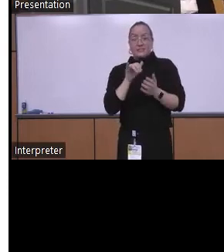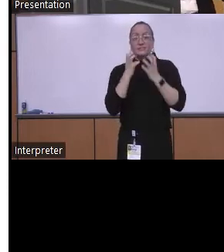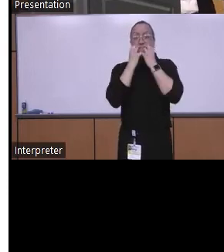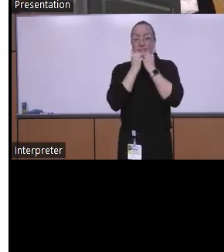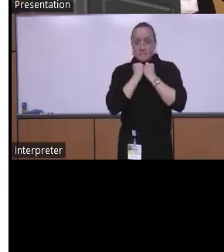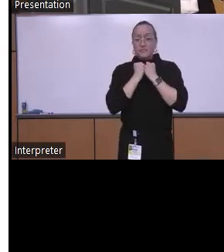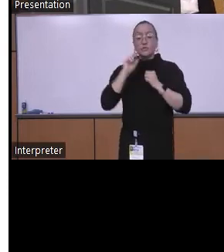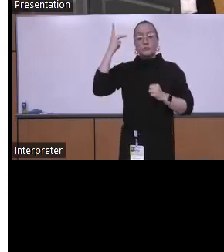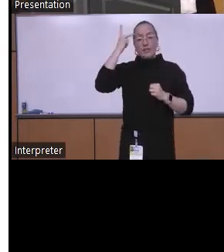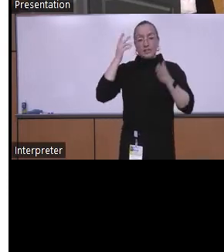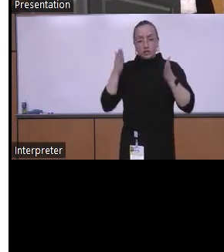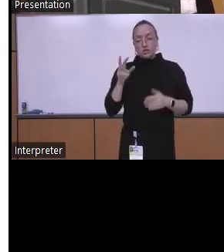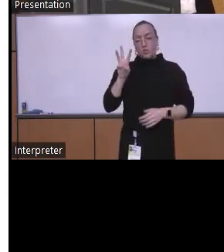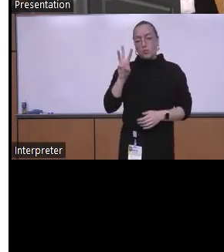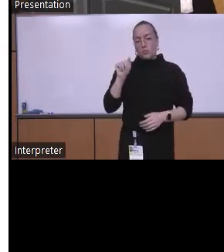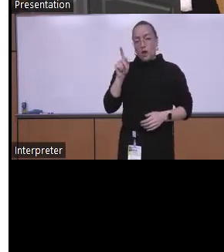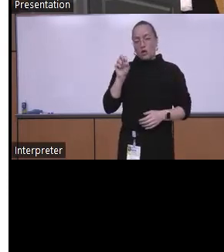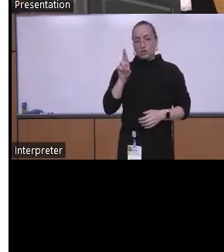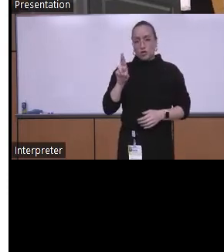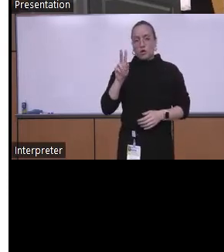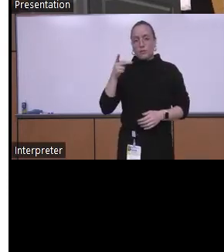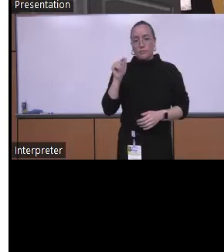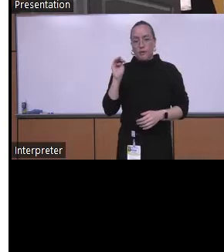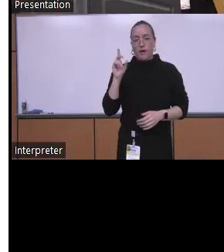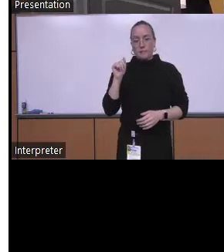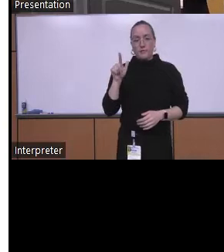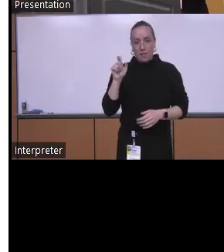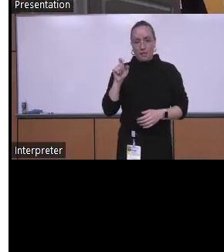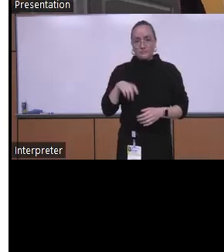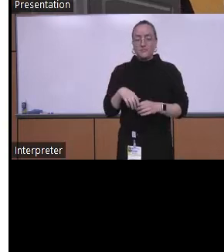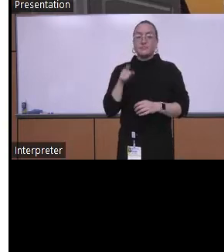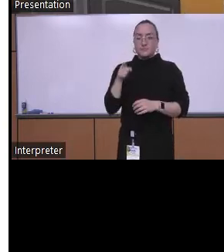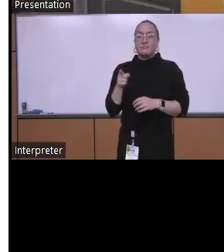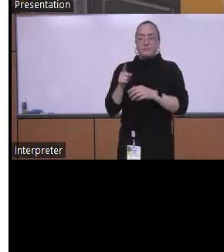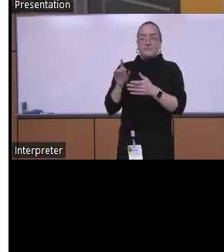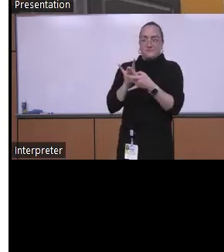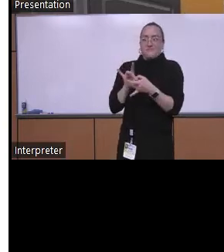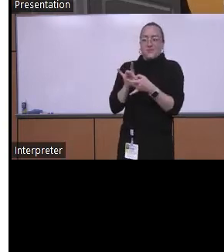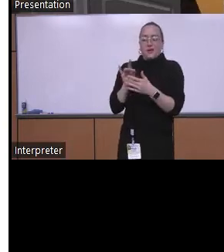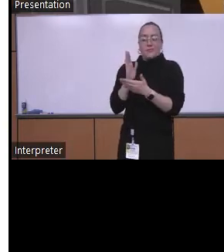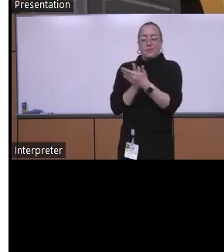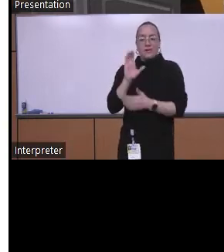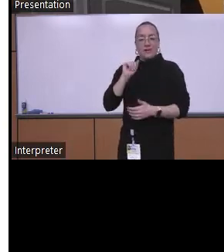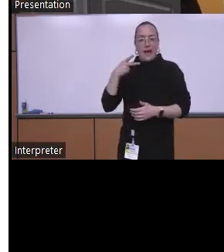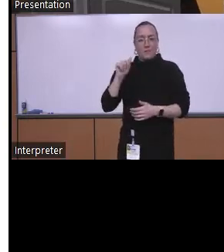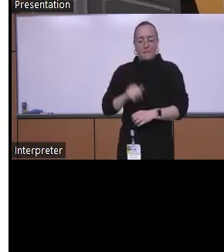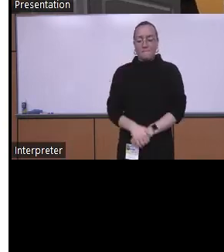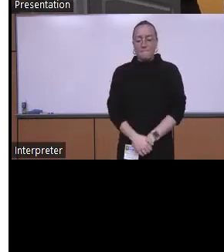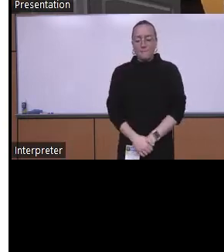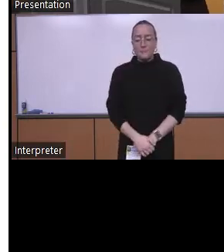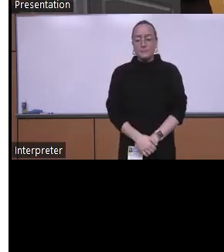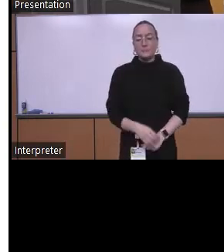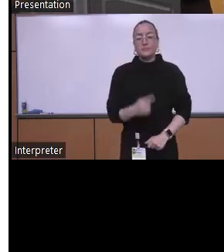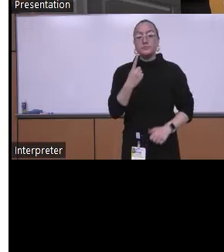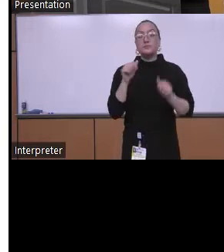Walter Mondale, who, as I just mentioned, was kind of a champion for CAPTA. I'm just going to tell you one story about this. When a government agency was working